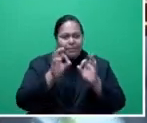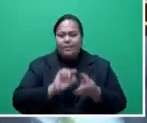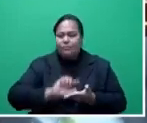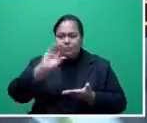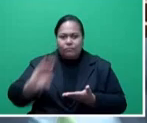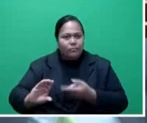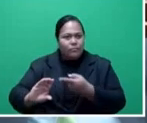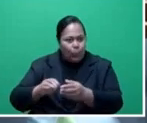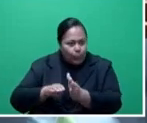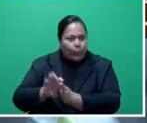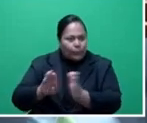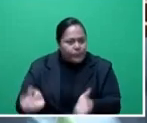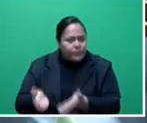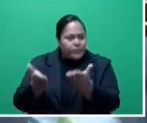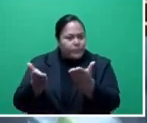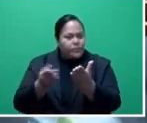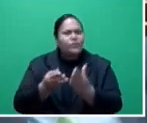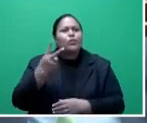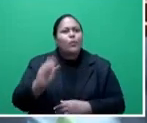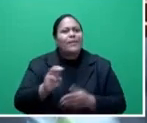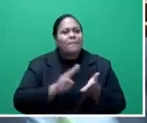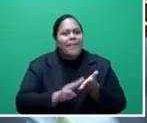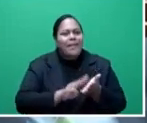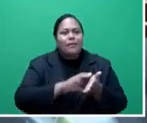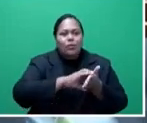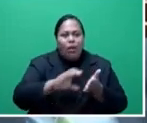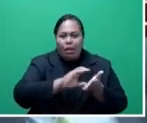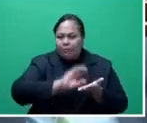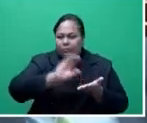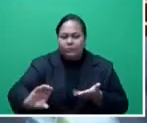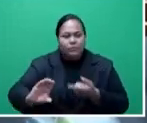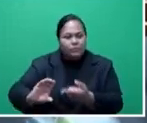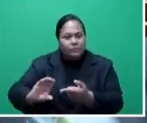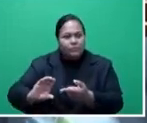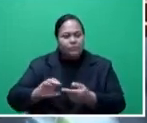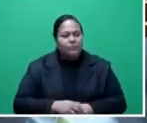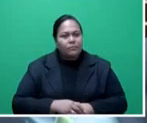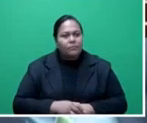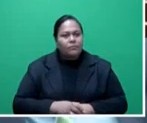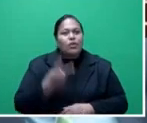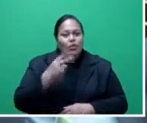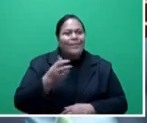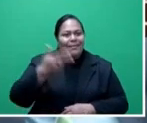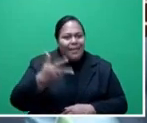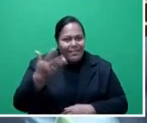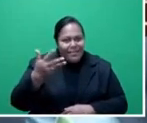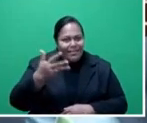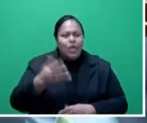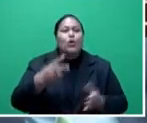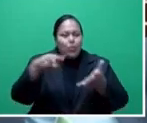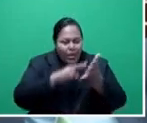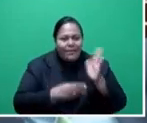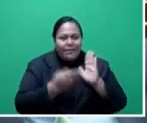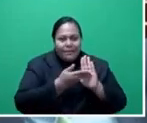an uplift in the tune of $20 million, Honourable Speaker, sir. 2019, go read this. Read this and read